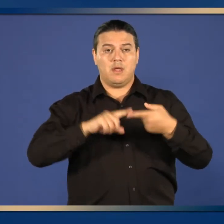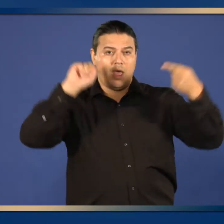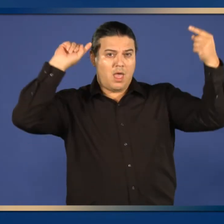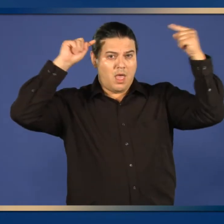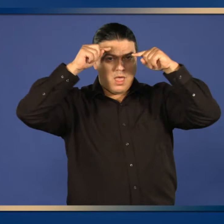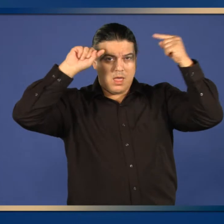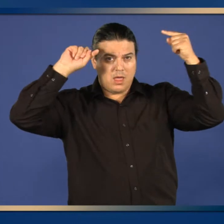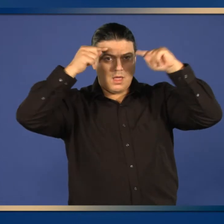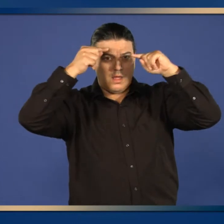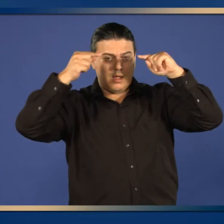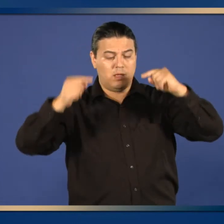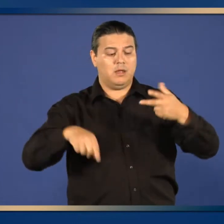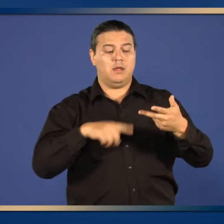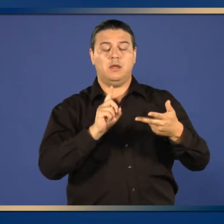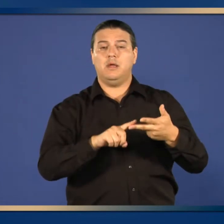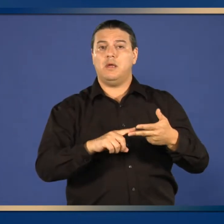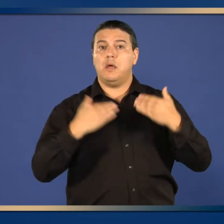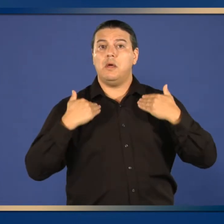headache,